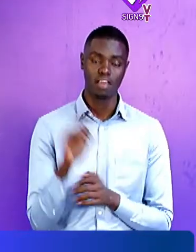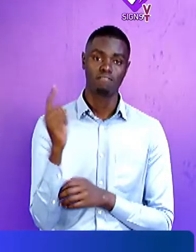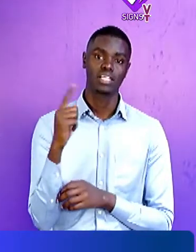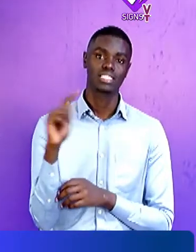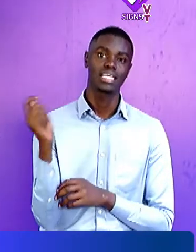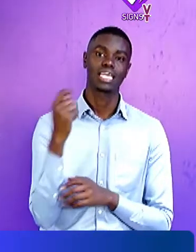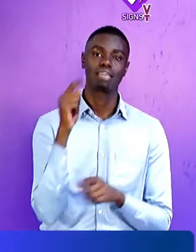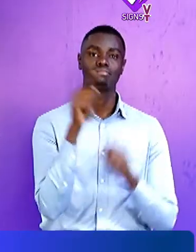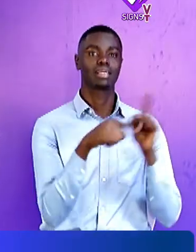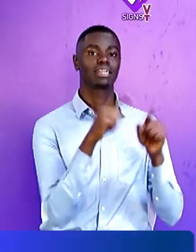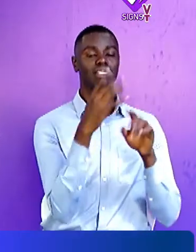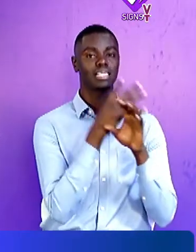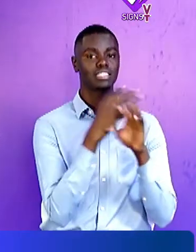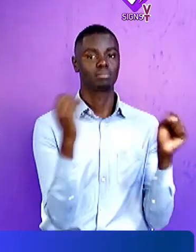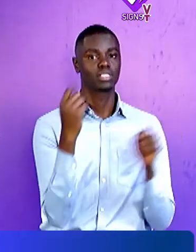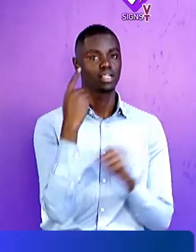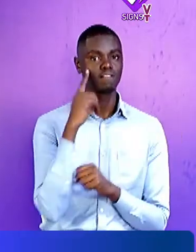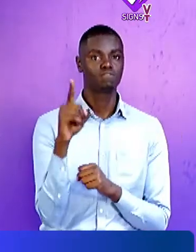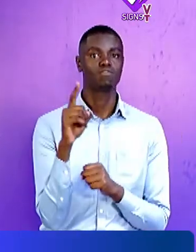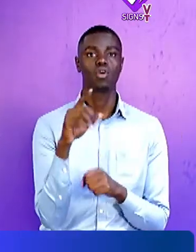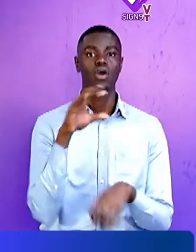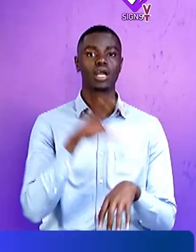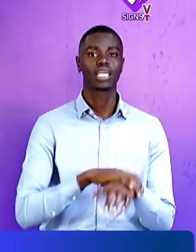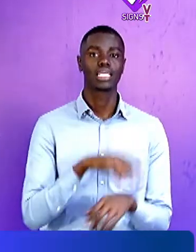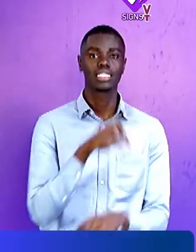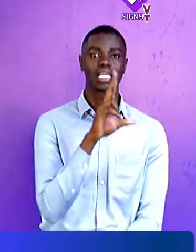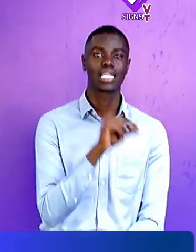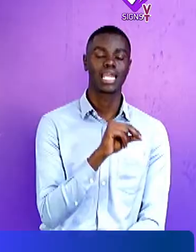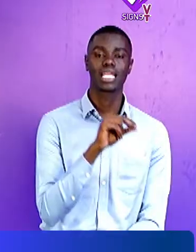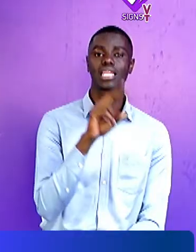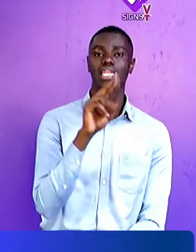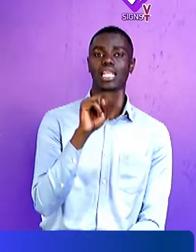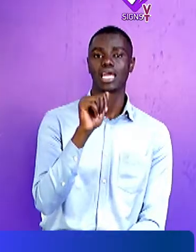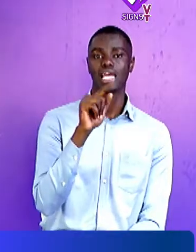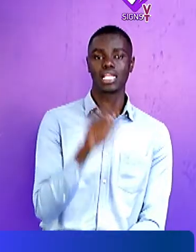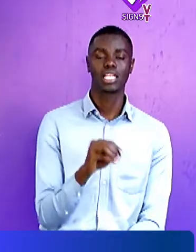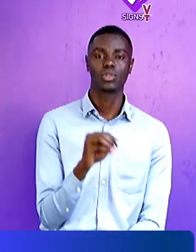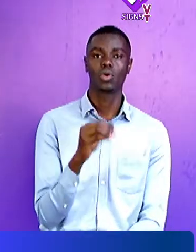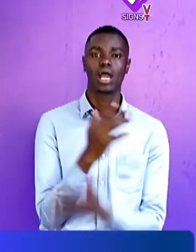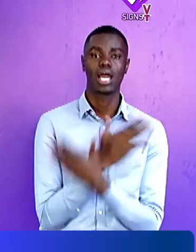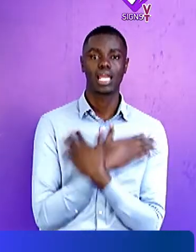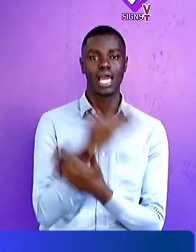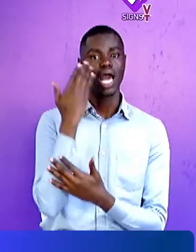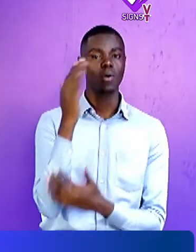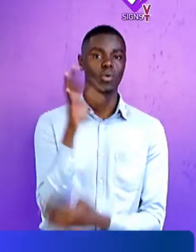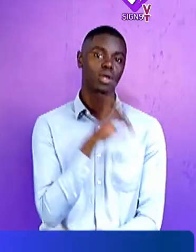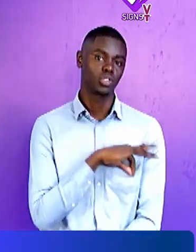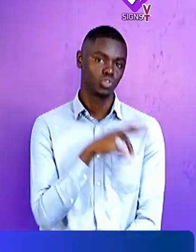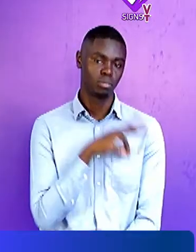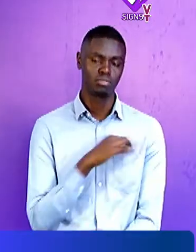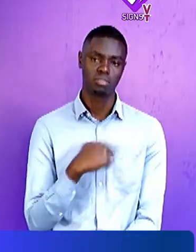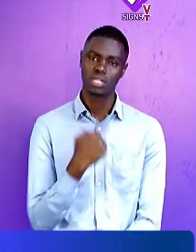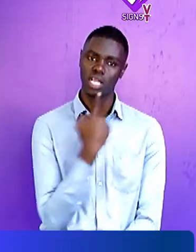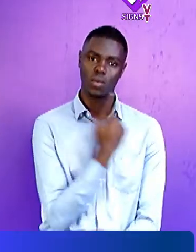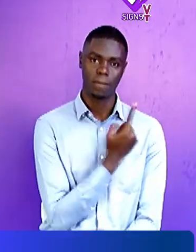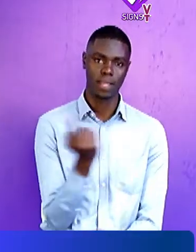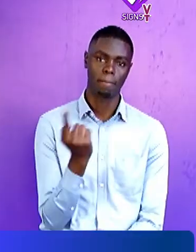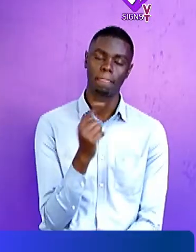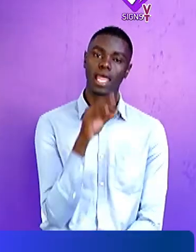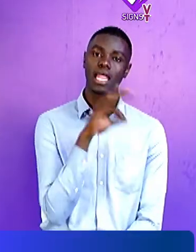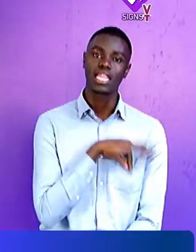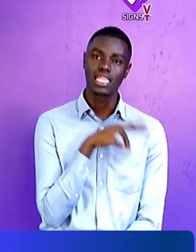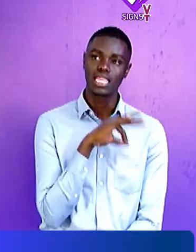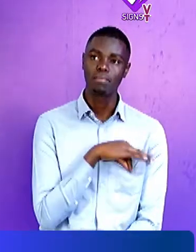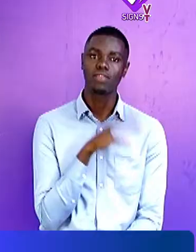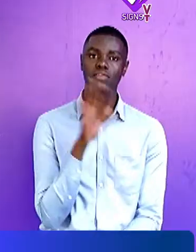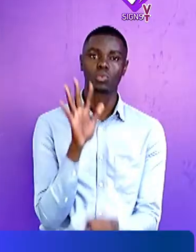Kenyans criticize the president for getting the non-NATO ally position. They did not know the benefit. And I told them, Yeah. the benefit was